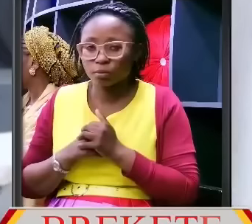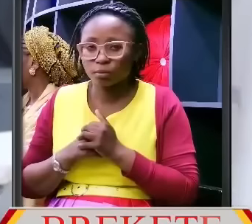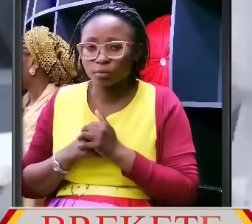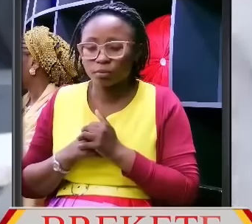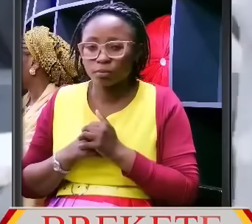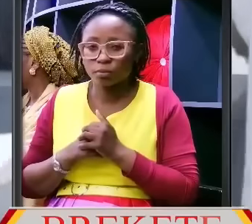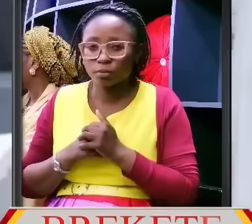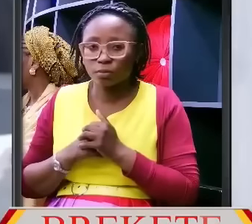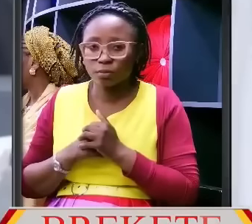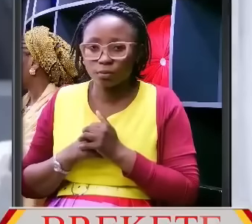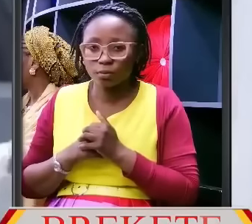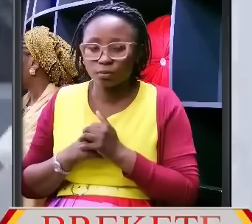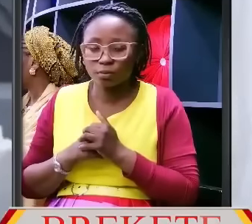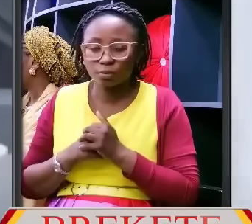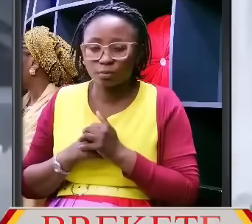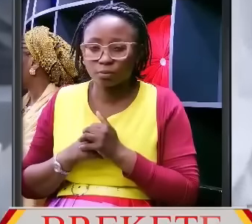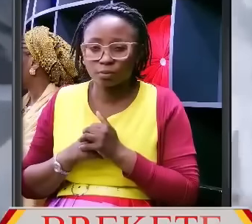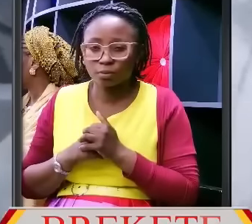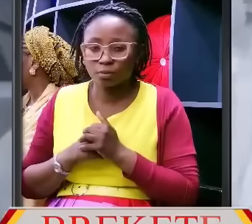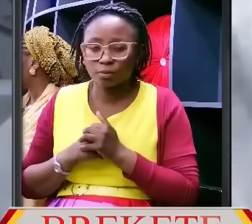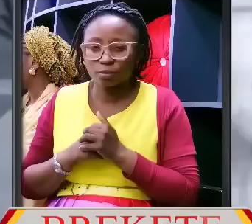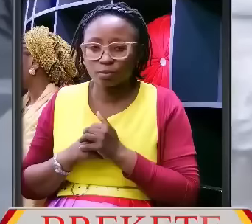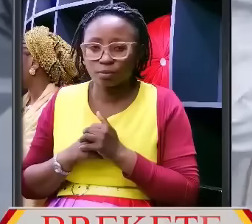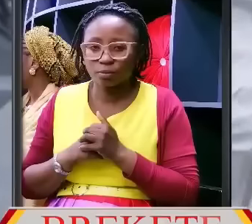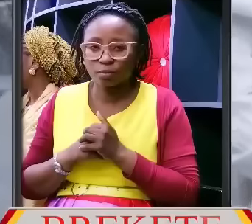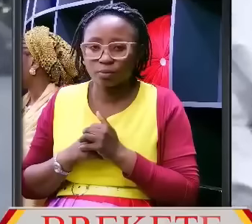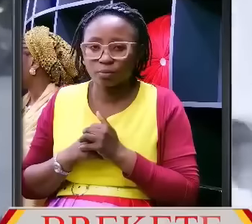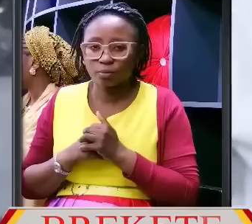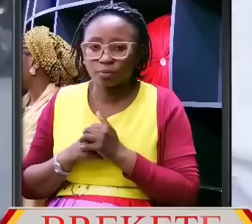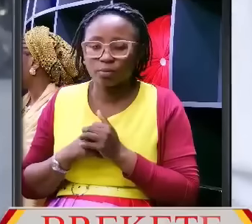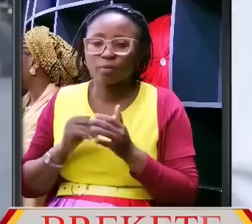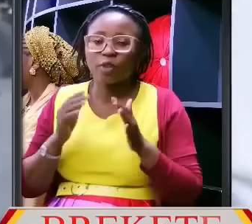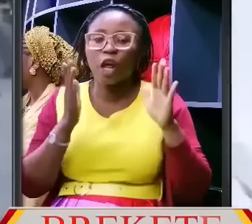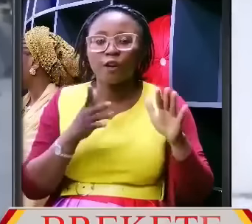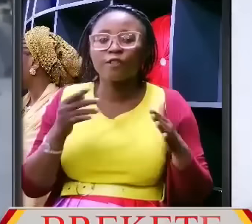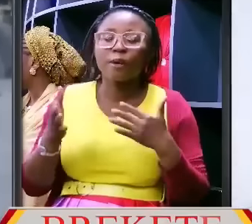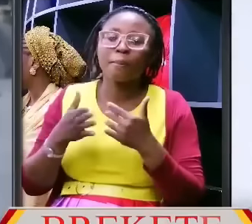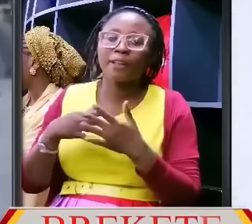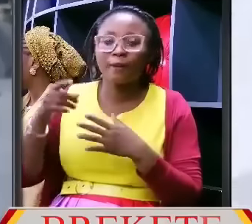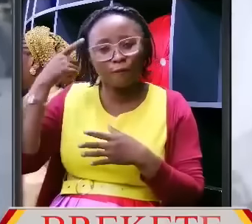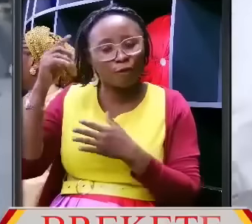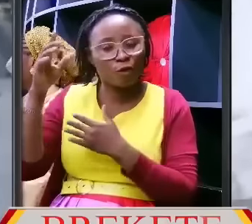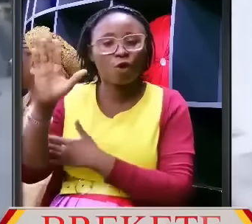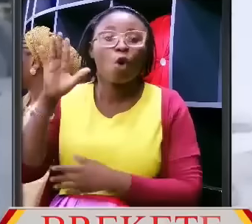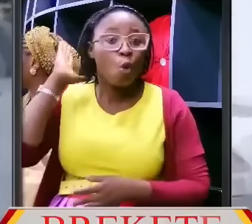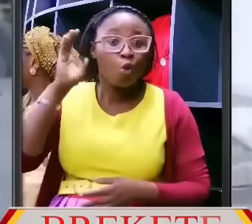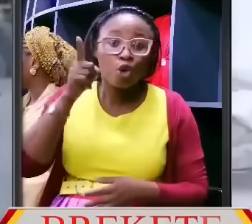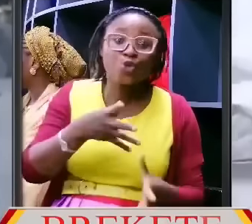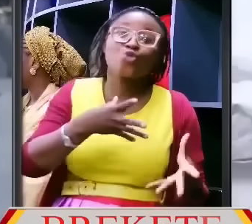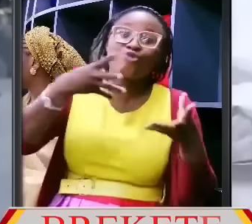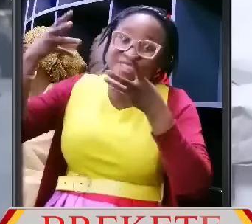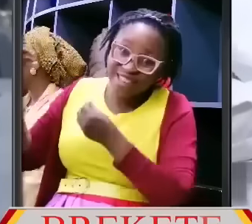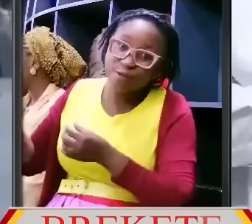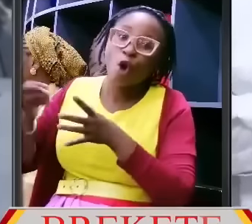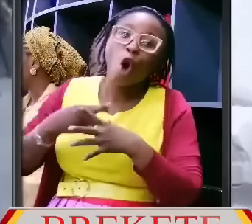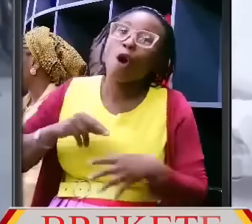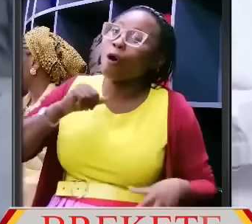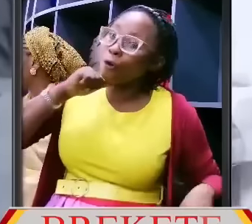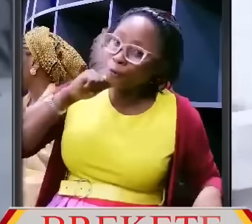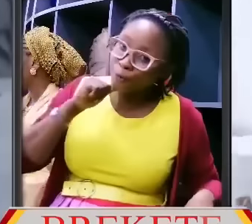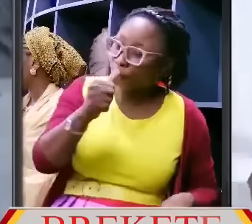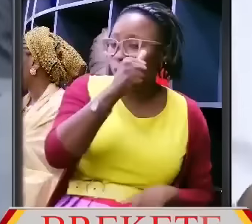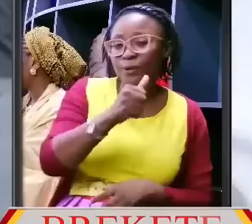He said he here, but he leave the matter for God. He go leave the house for them, I be